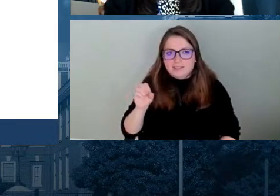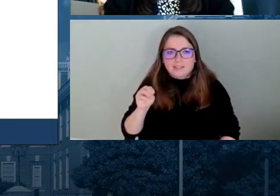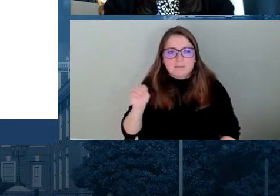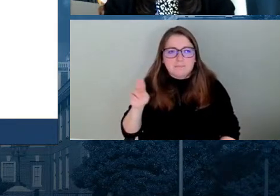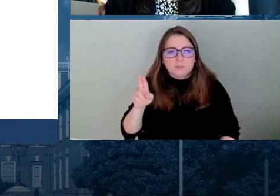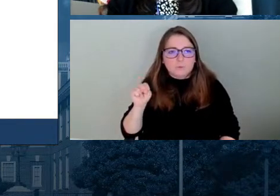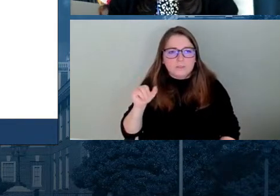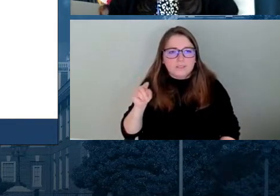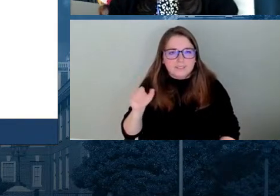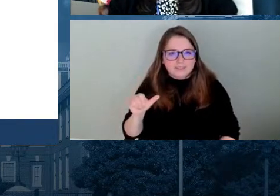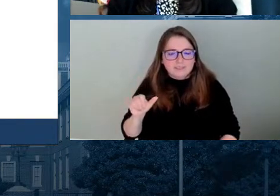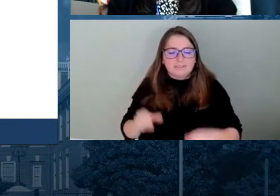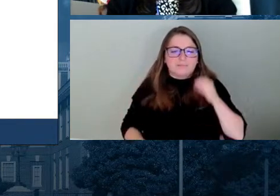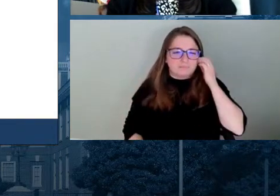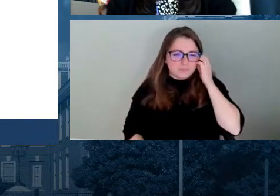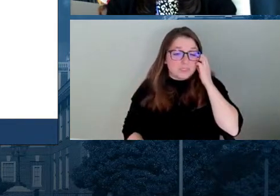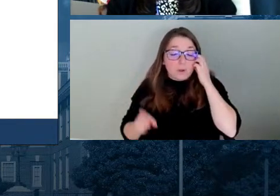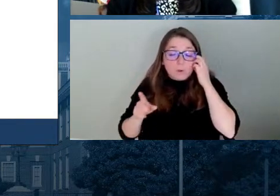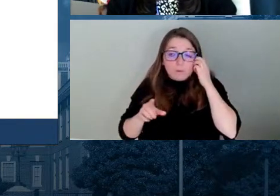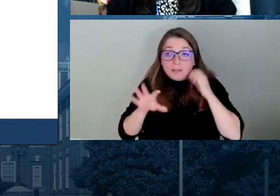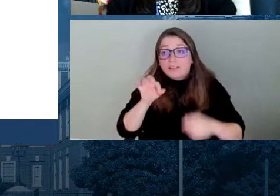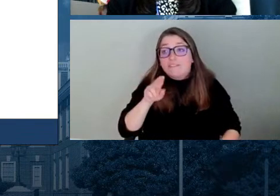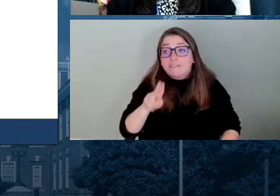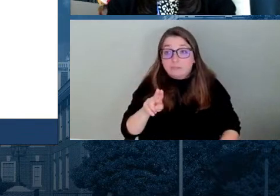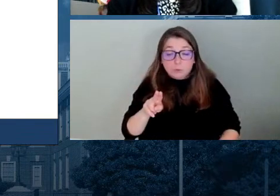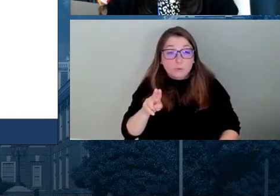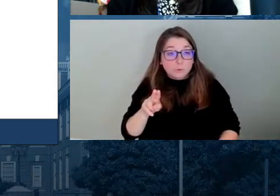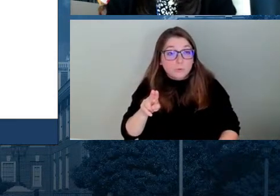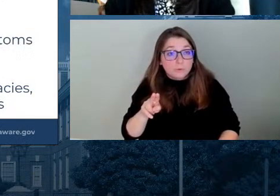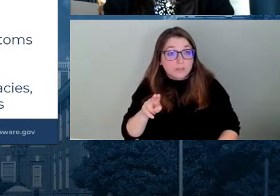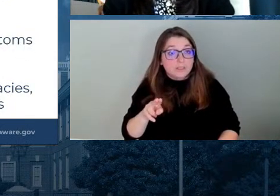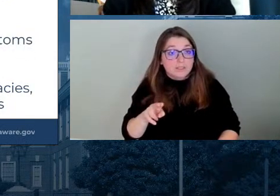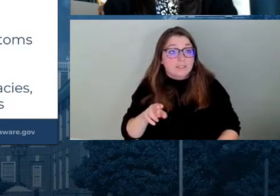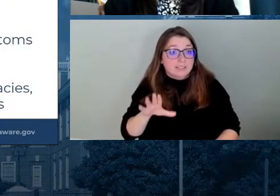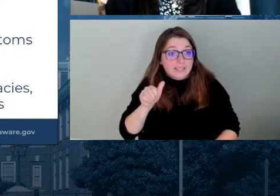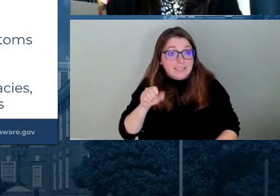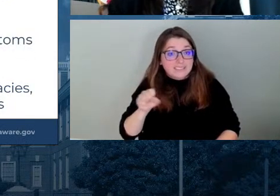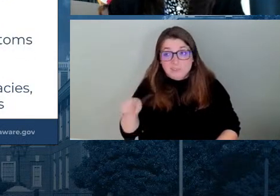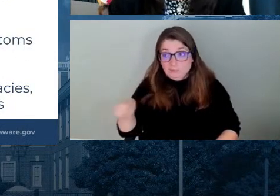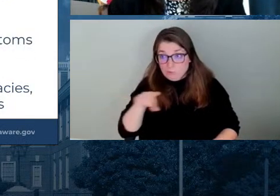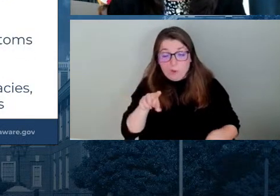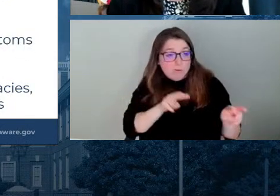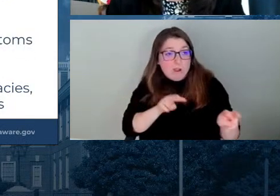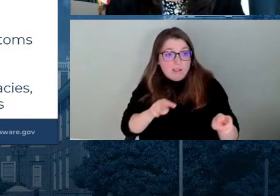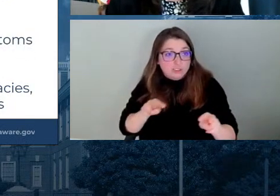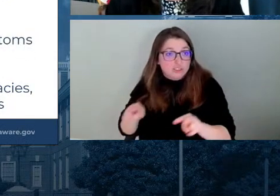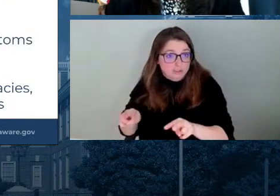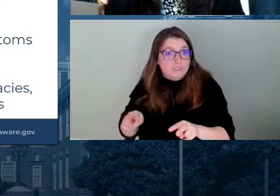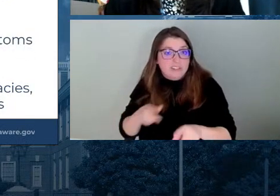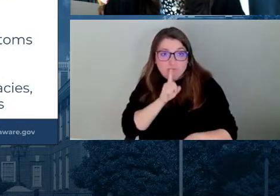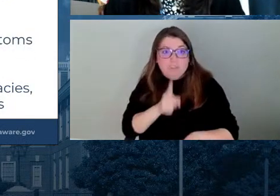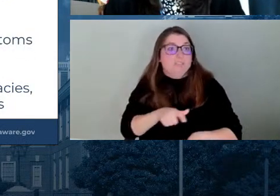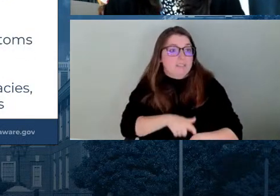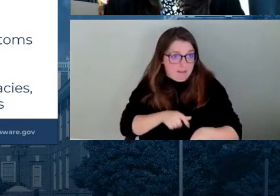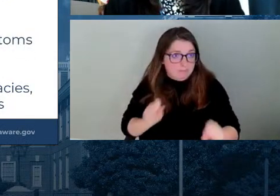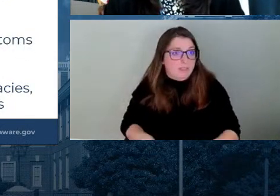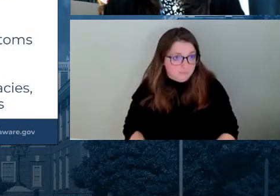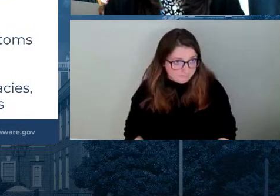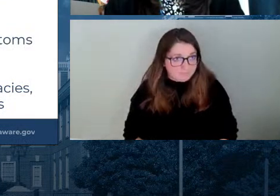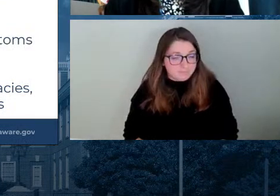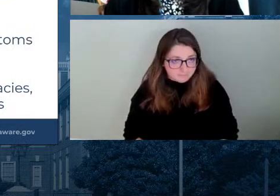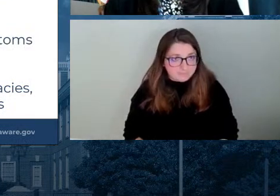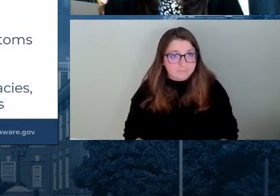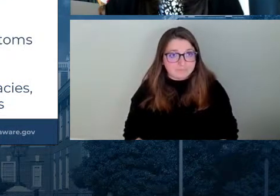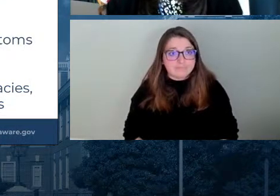track the flu cases in real time. Next slide. Again, want to lean into